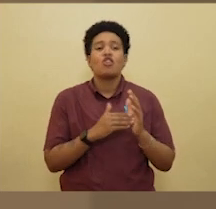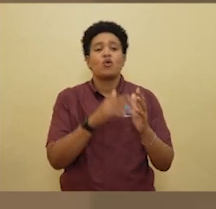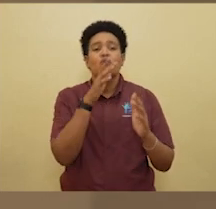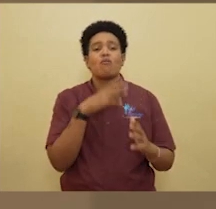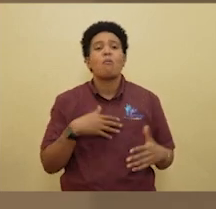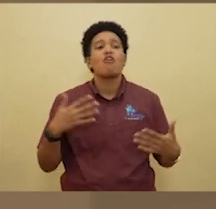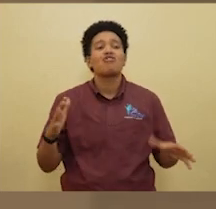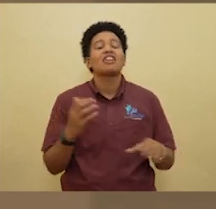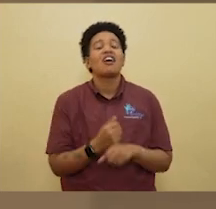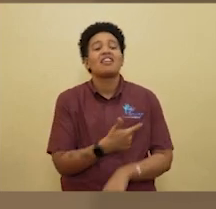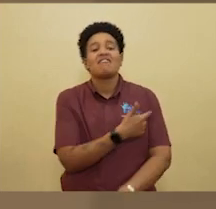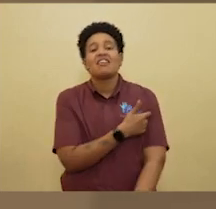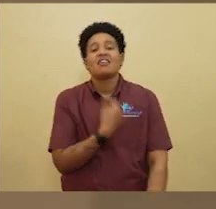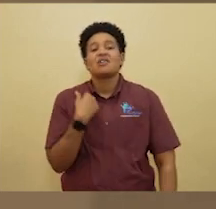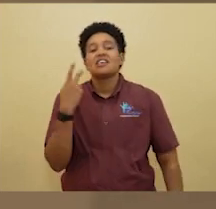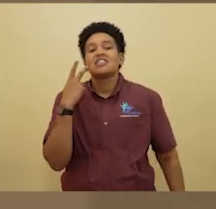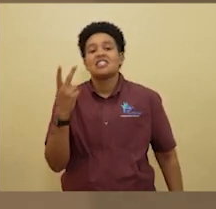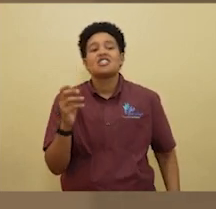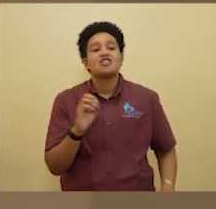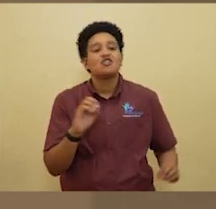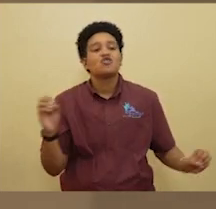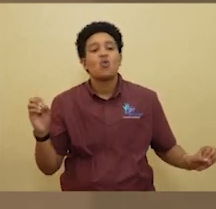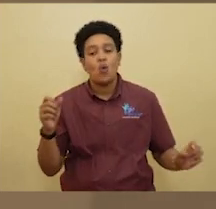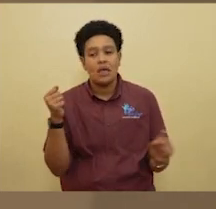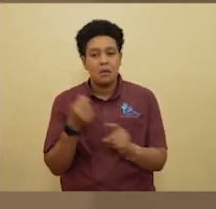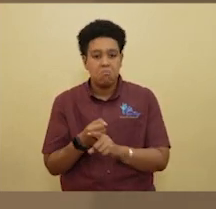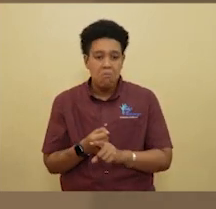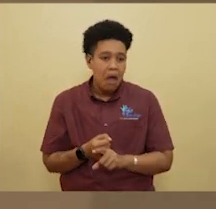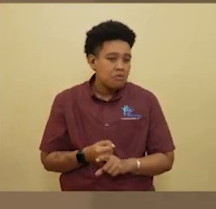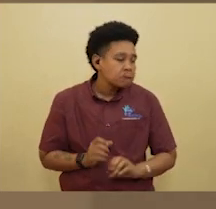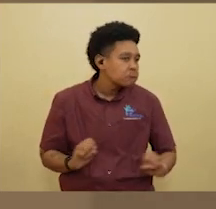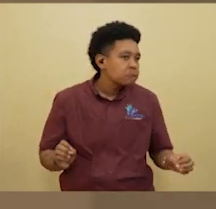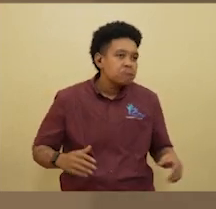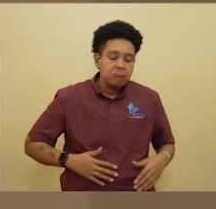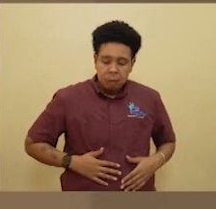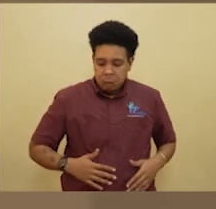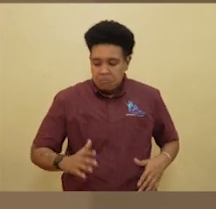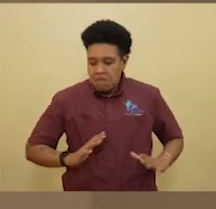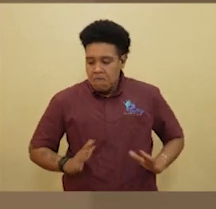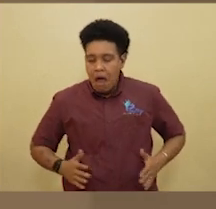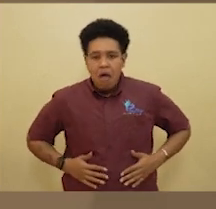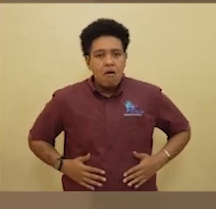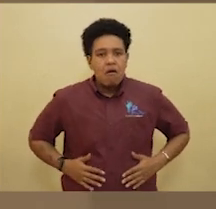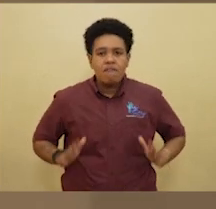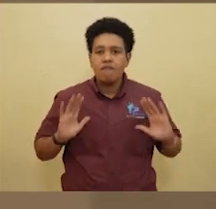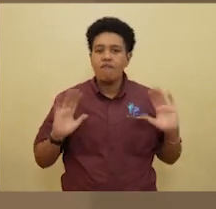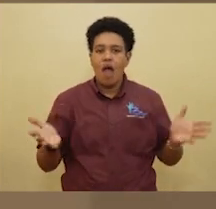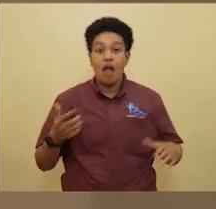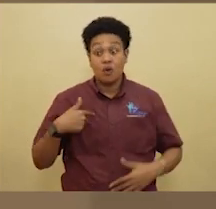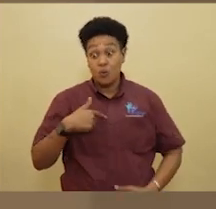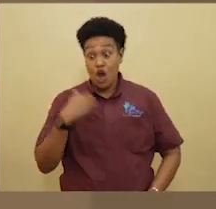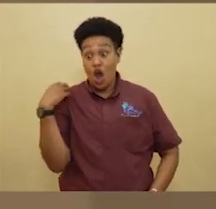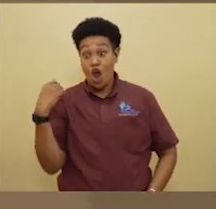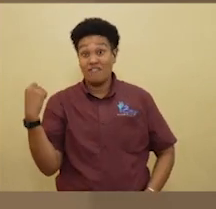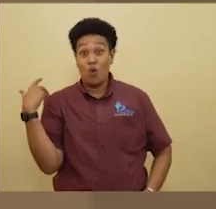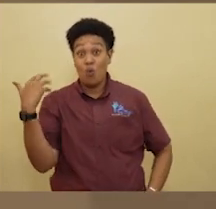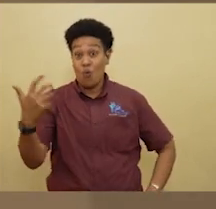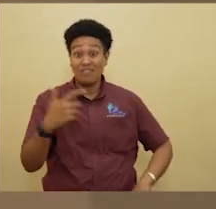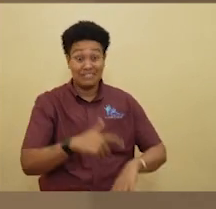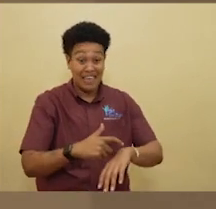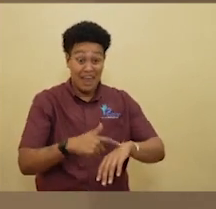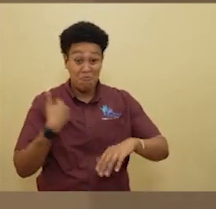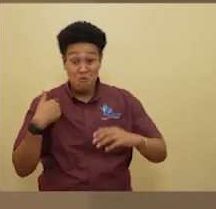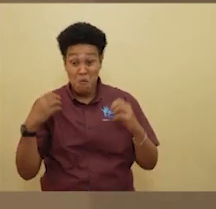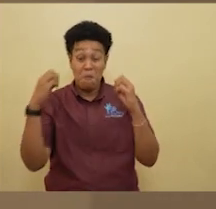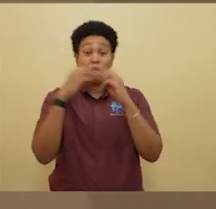vaccine, and we're seeing no ill effect at all. And we are confident that over time, as